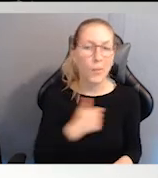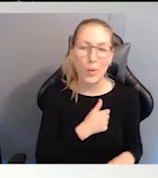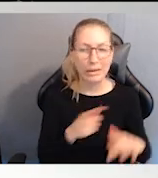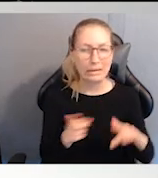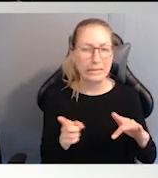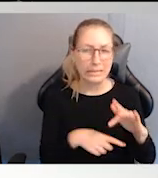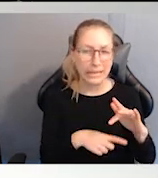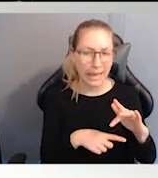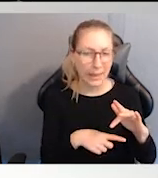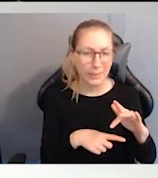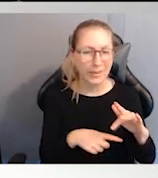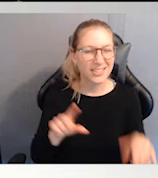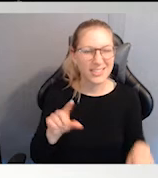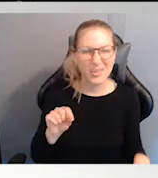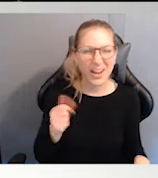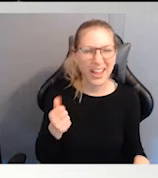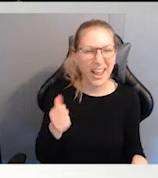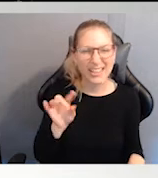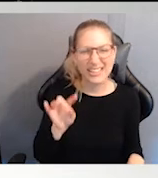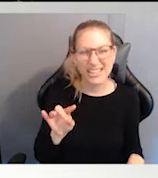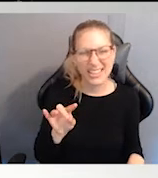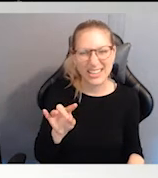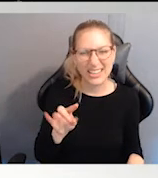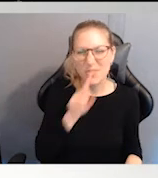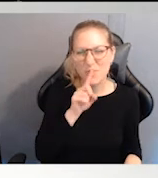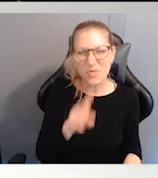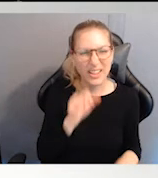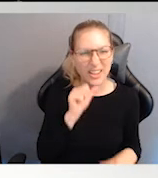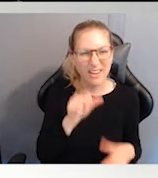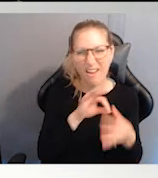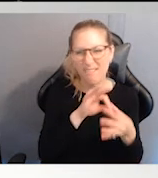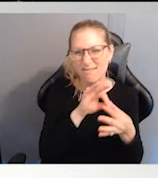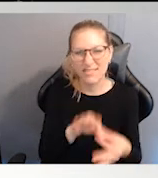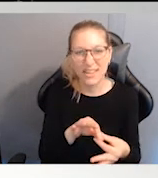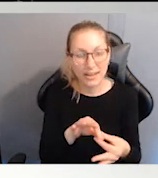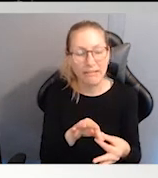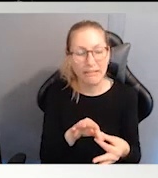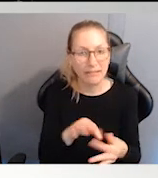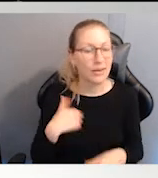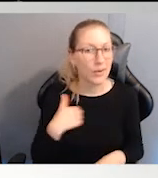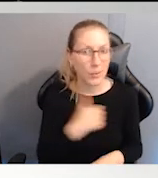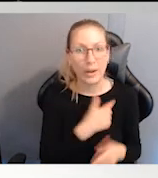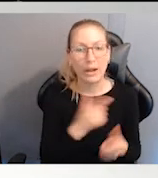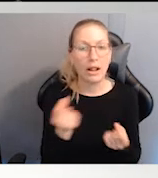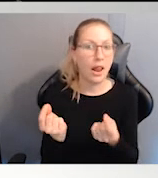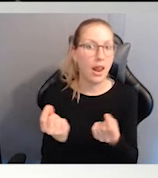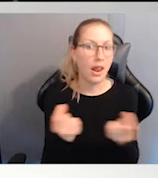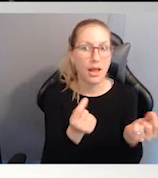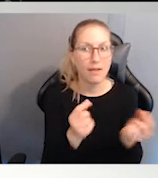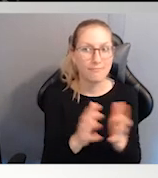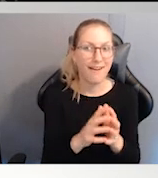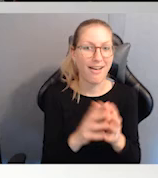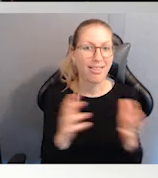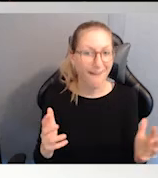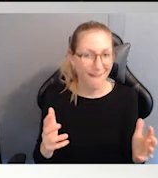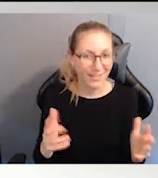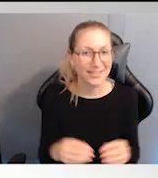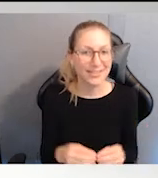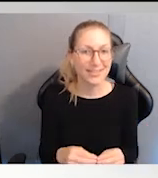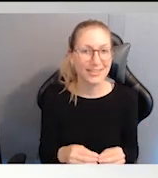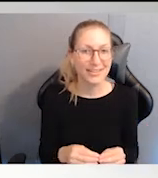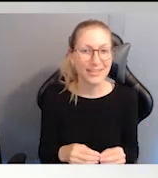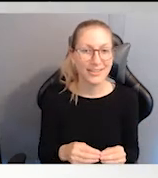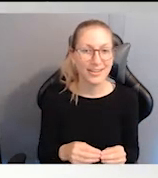in 2018, you really need to know what all we did, but we did a lot. But here's just some. And the monthly meetings, except for the